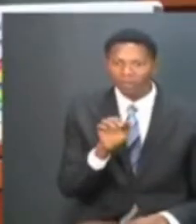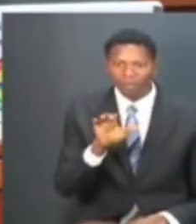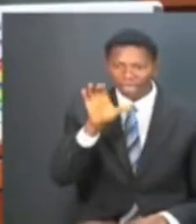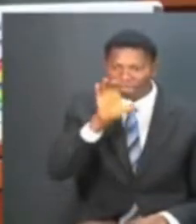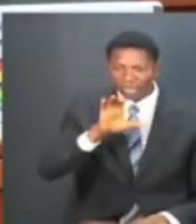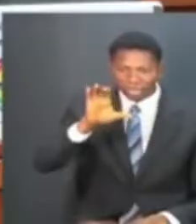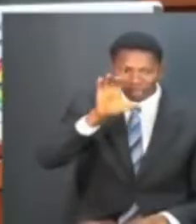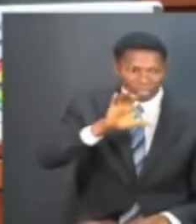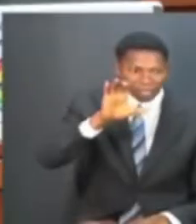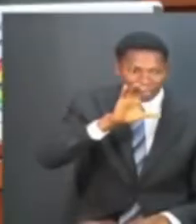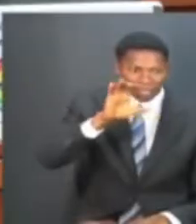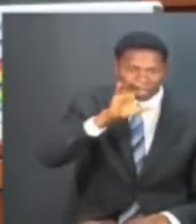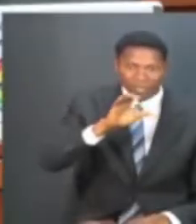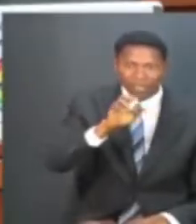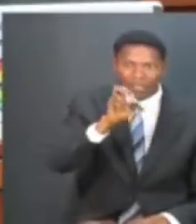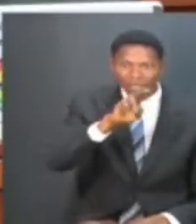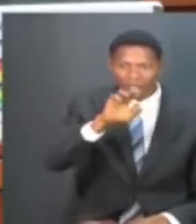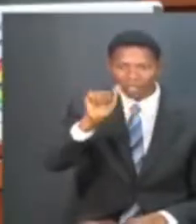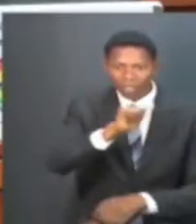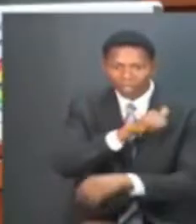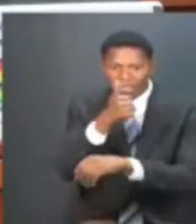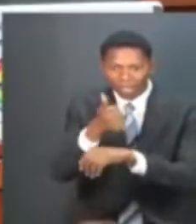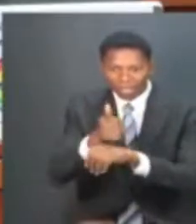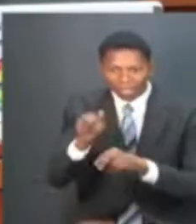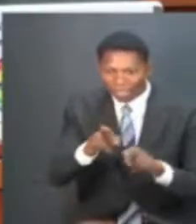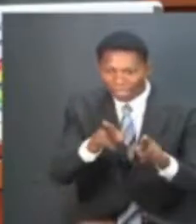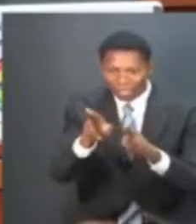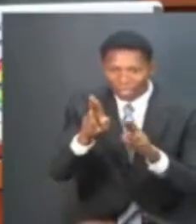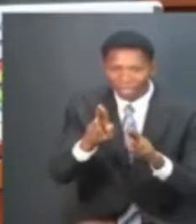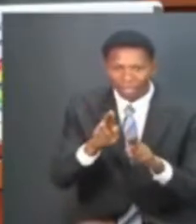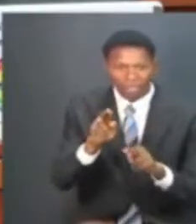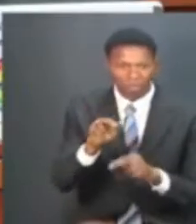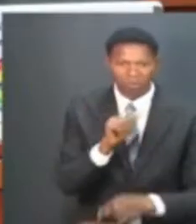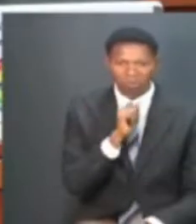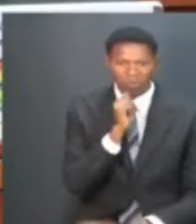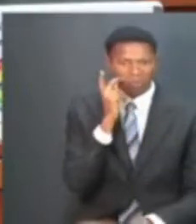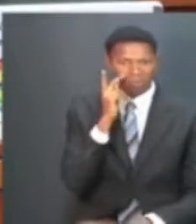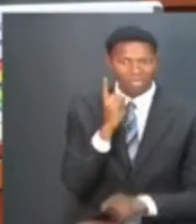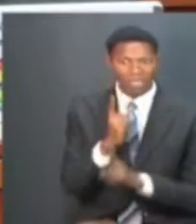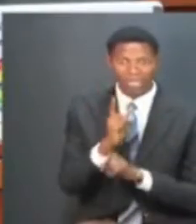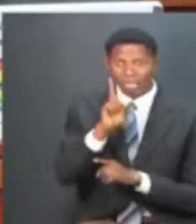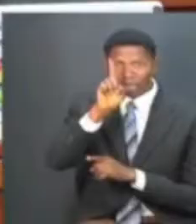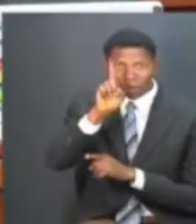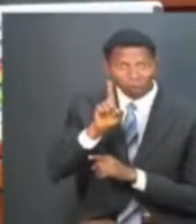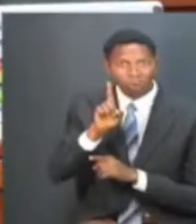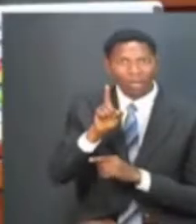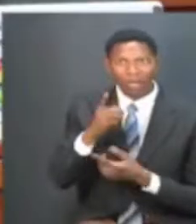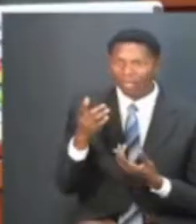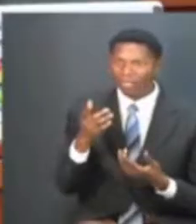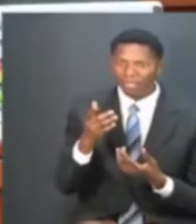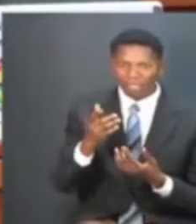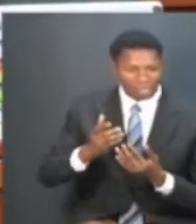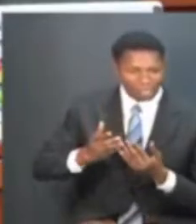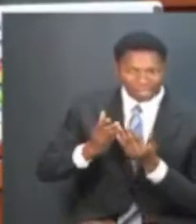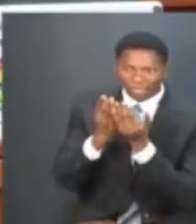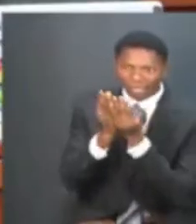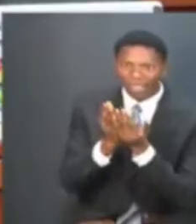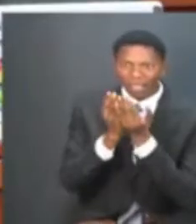from Dambai to Kijewu and not see one single form